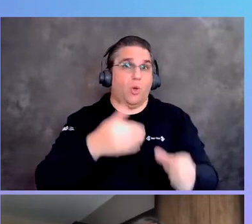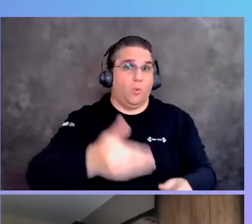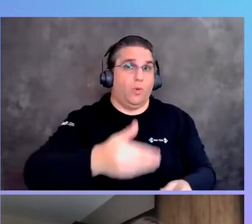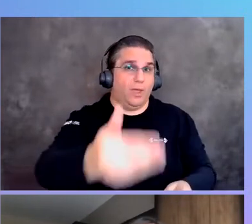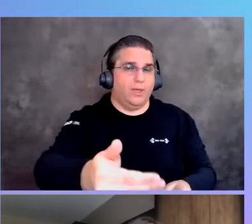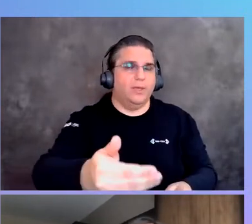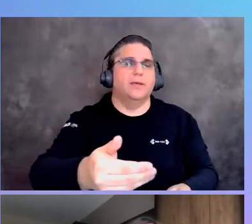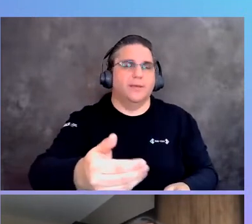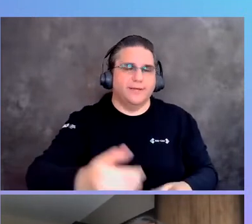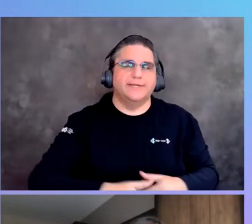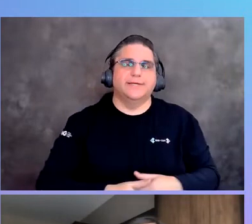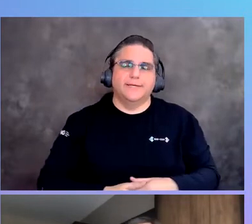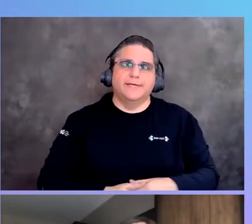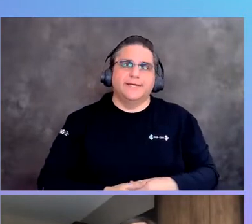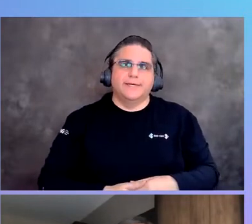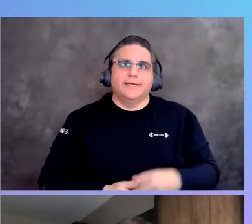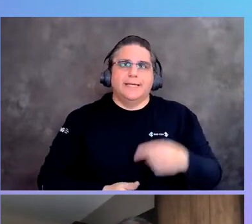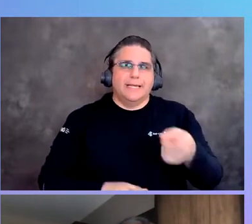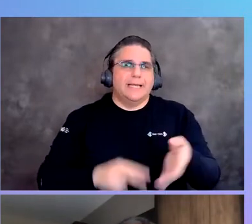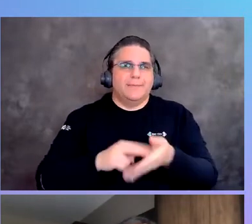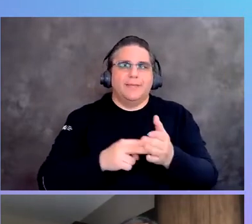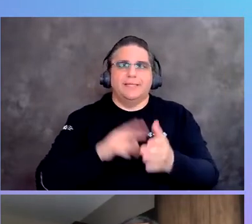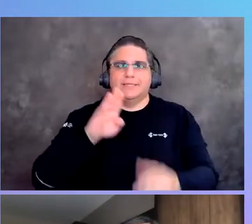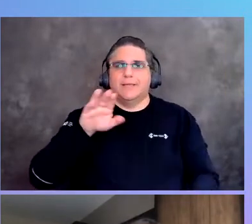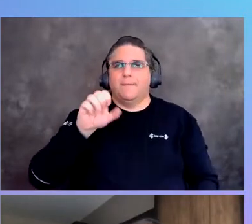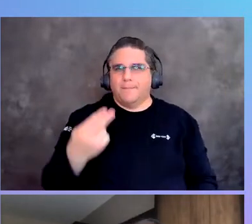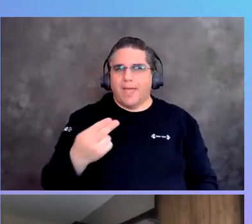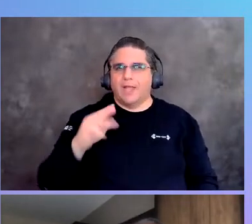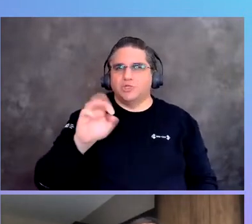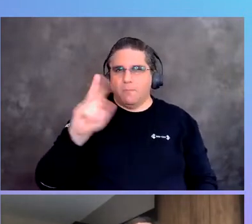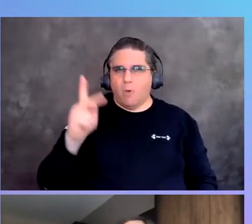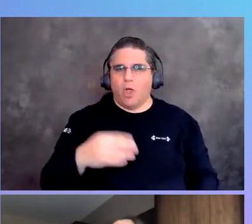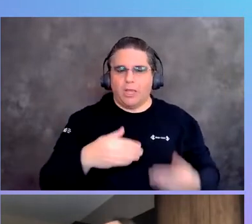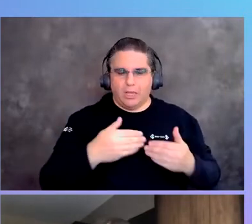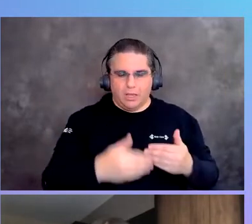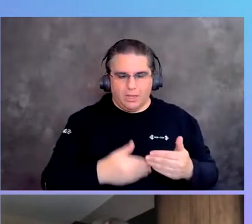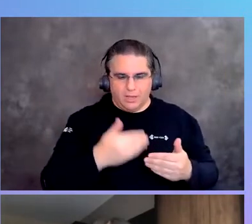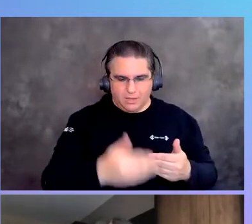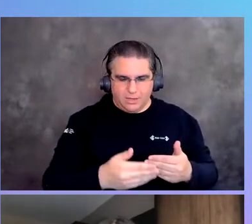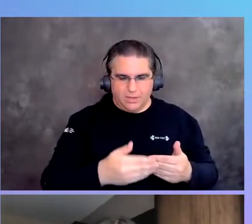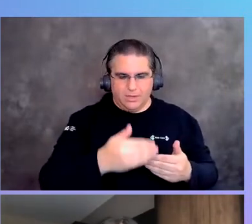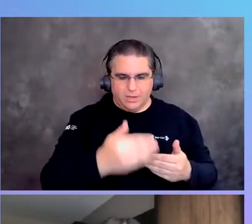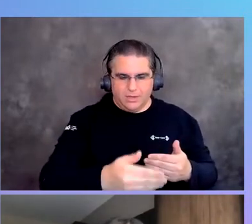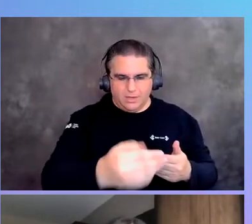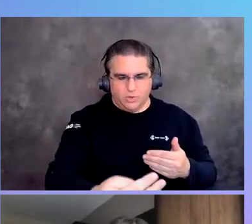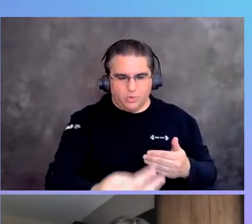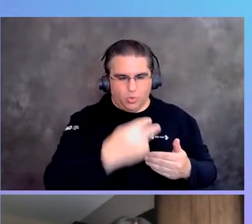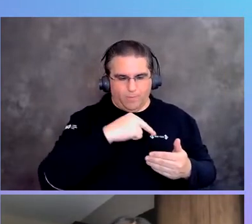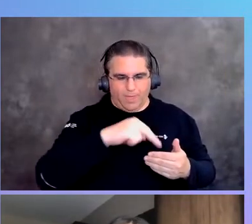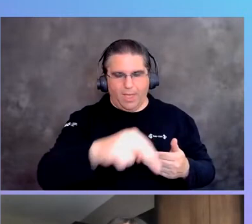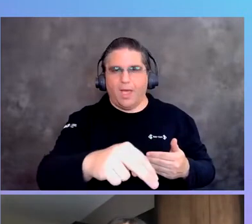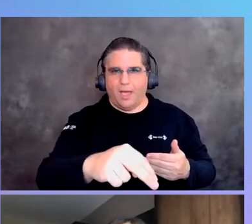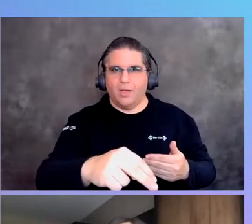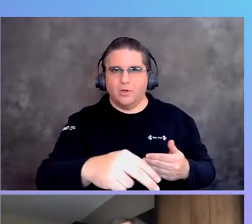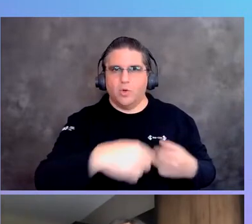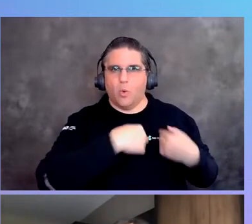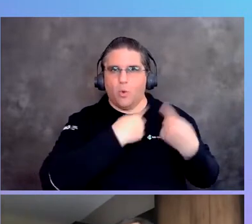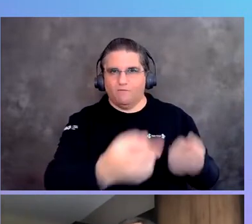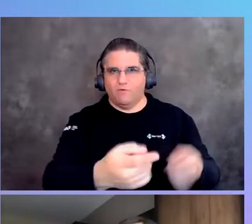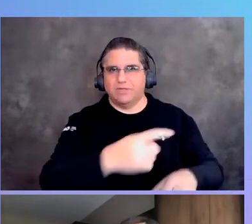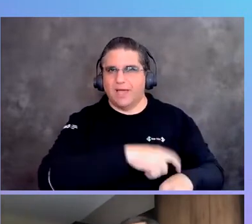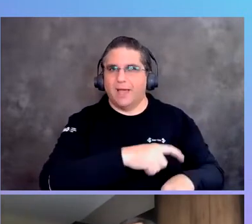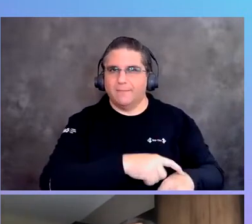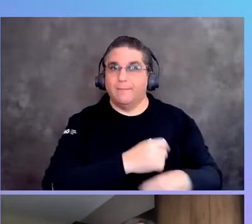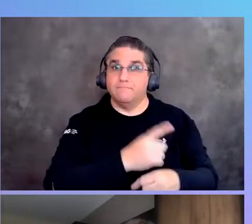is benchmarking over time to make sure your product continues to remain accessible over time. So you want to